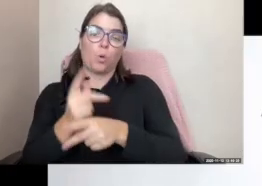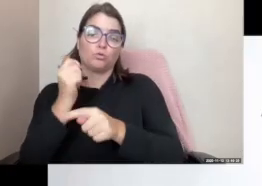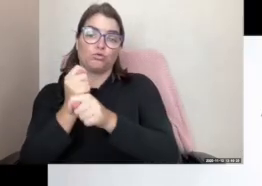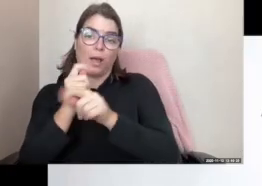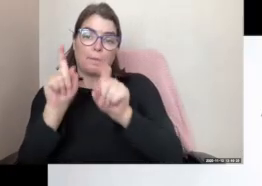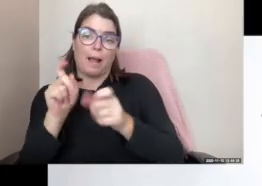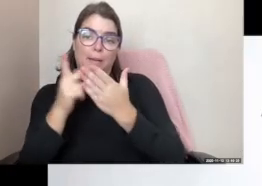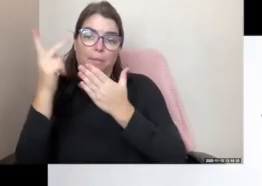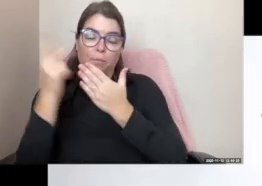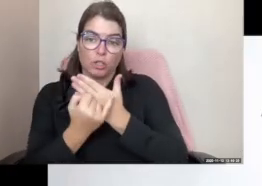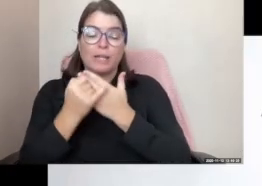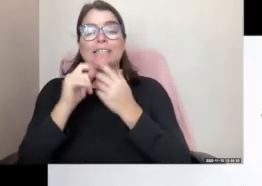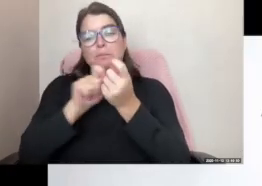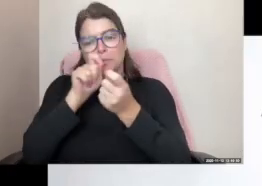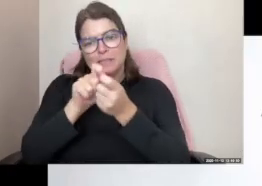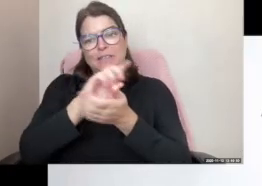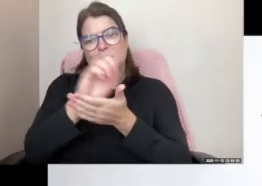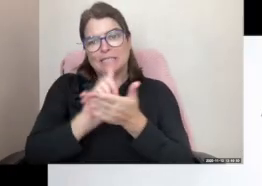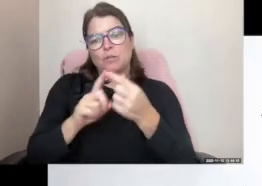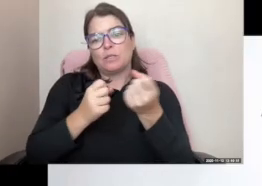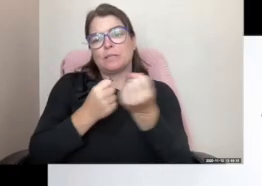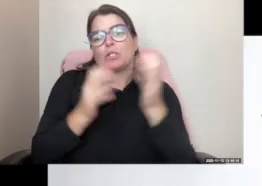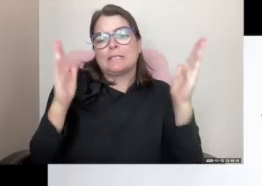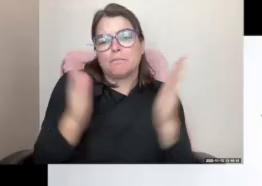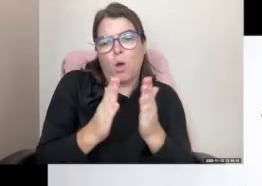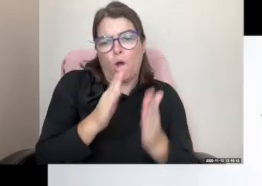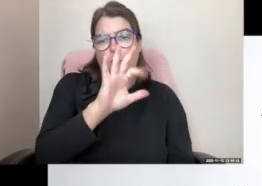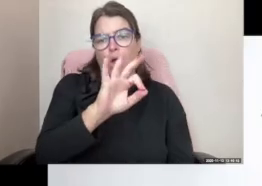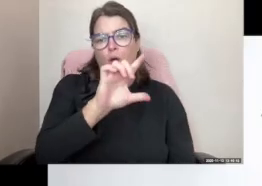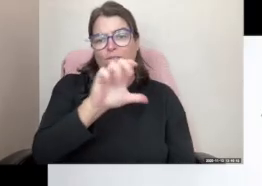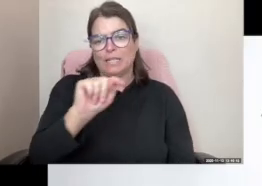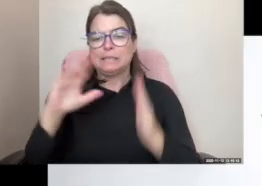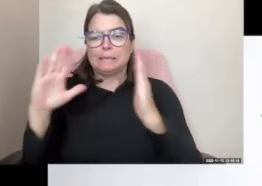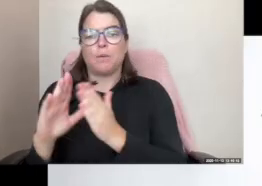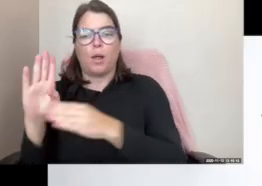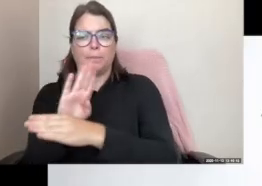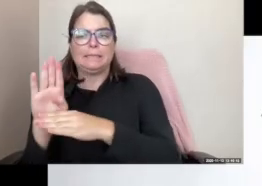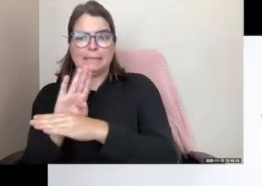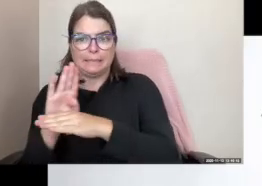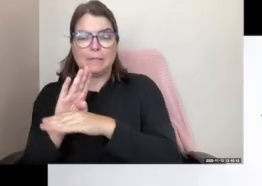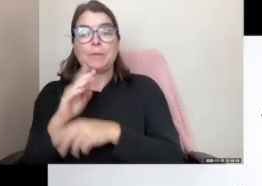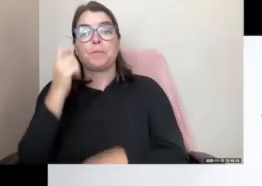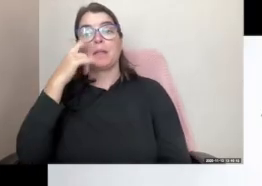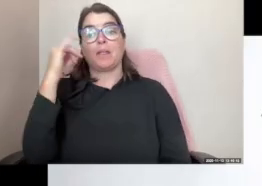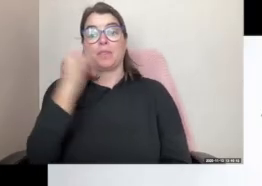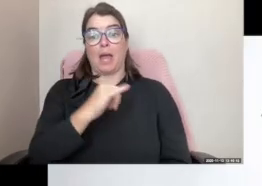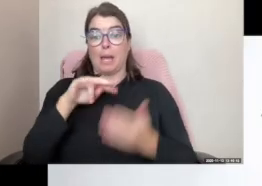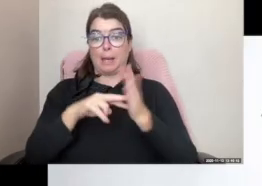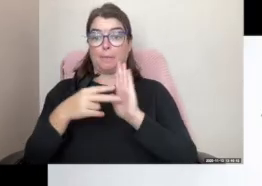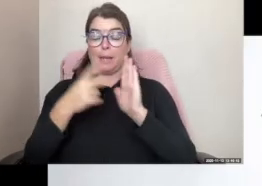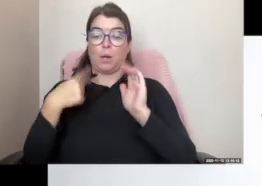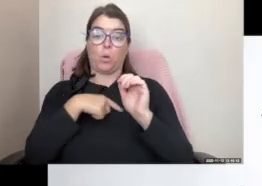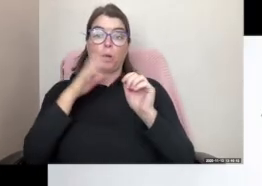there's a couple programs that I'd like to highlight. So the Innovative Small E-Fleets Pilot Project and the Zero Emission Truck Loan Pilot Projects are